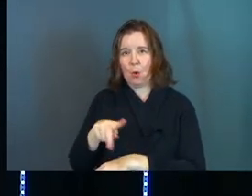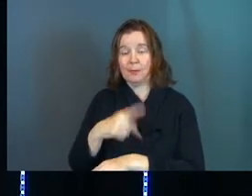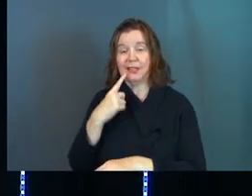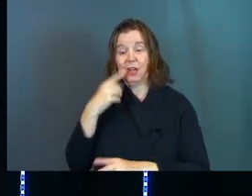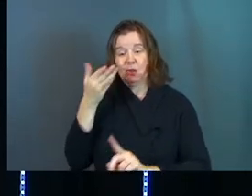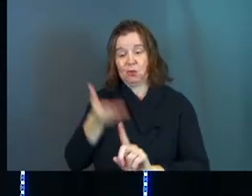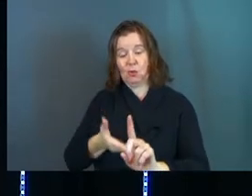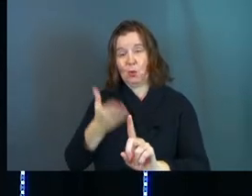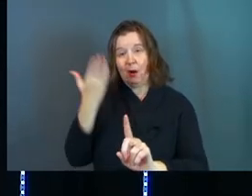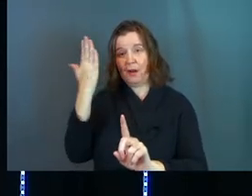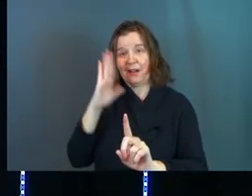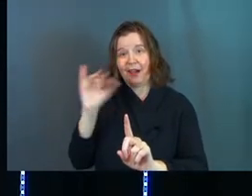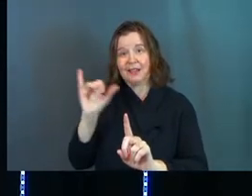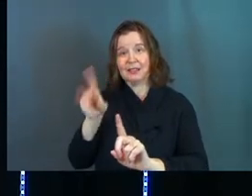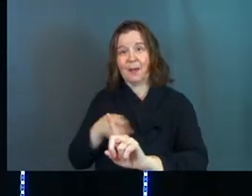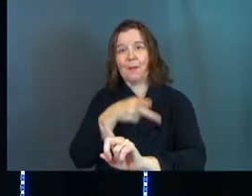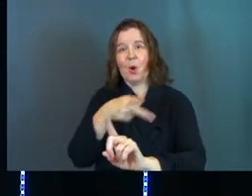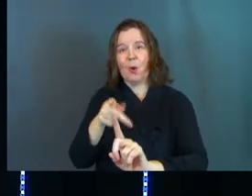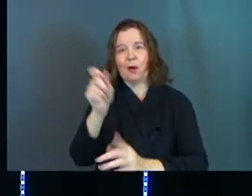says, you are God's poem.